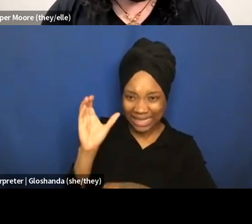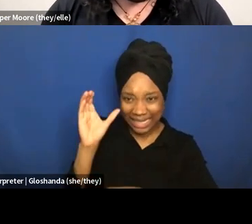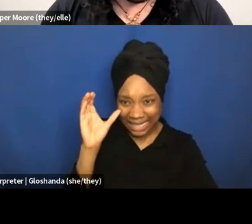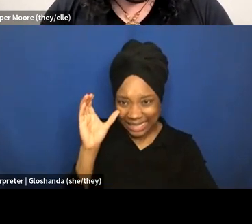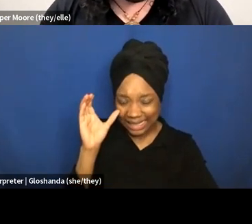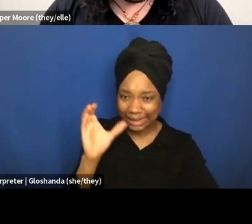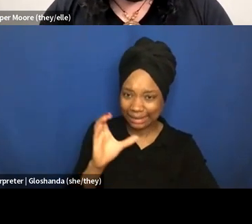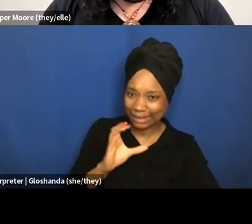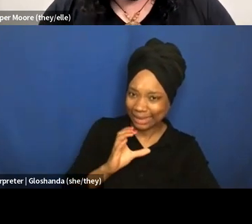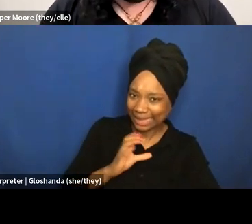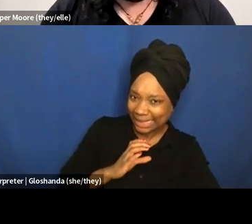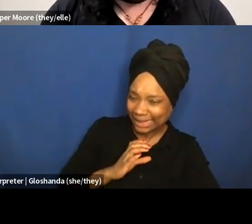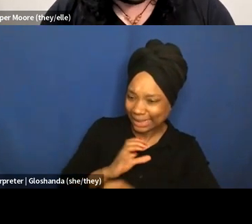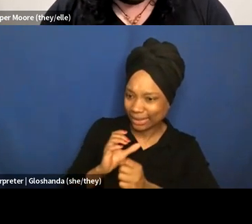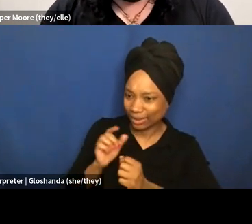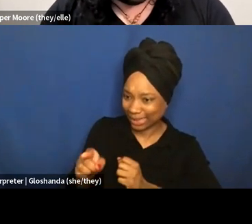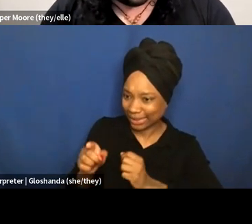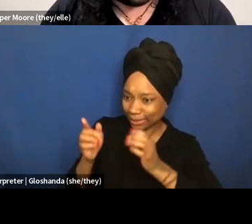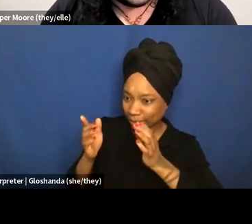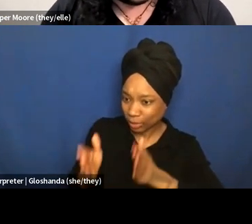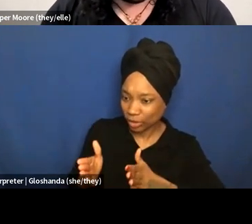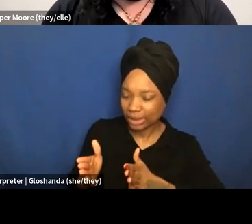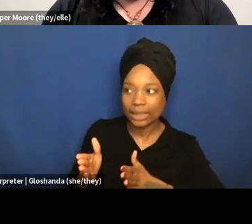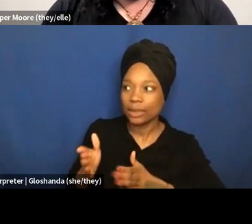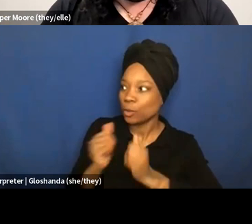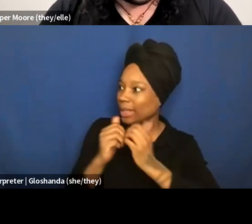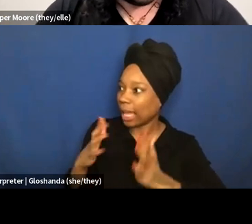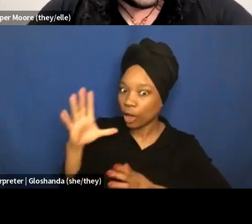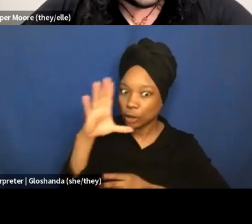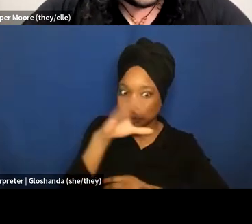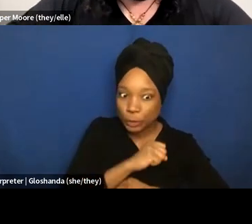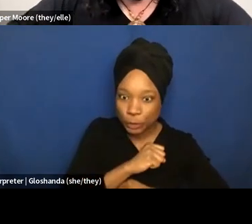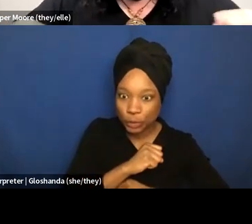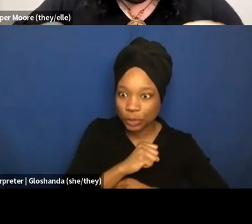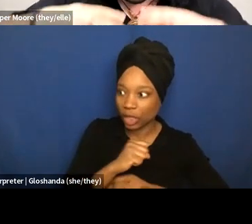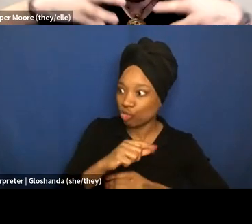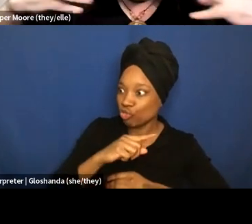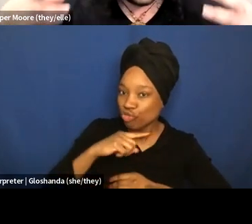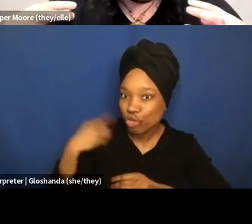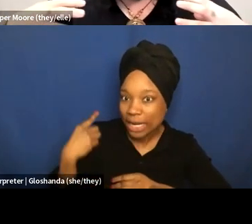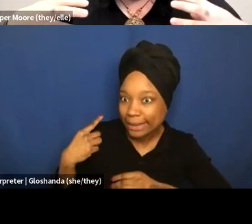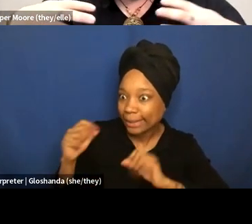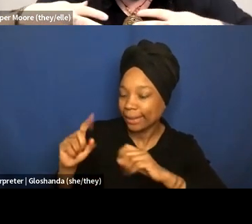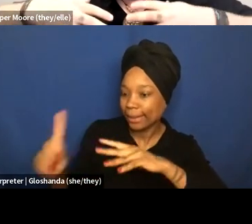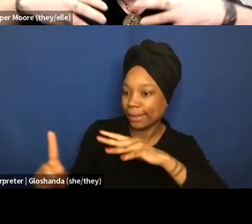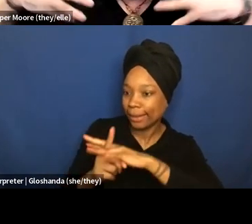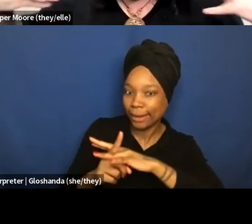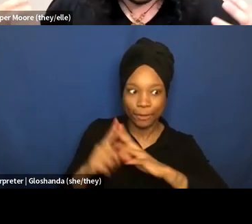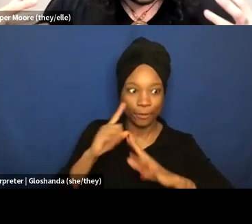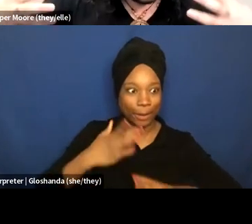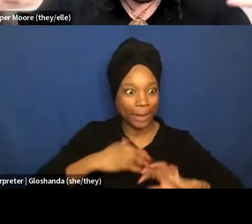person, right, and not assume what risks are going to occur organizationally